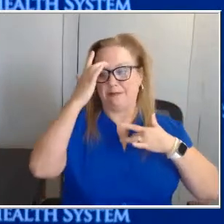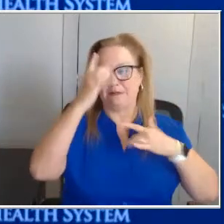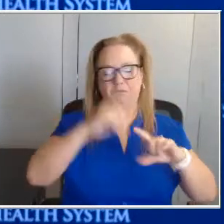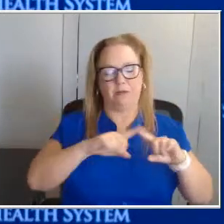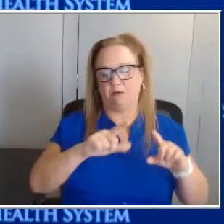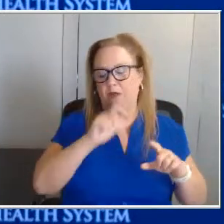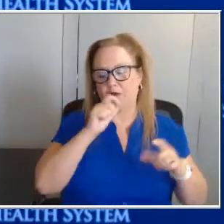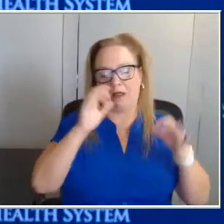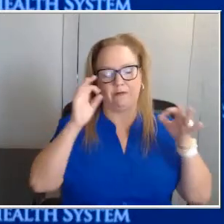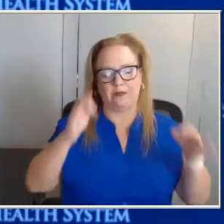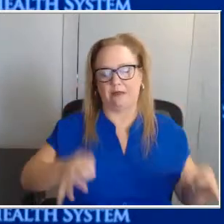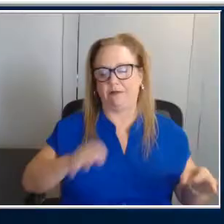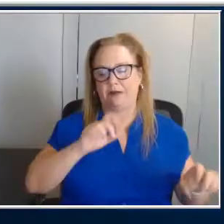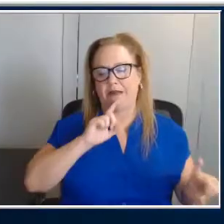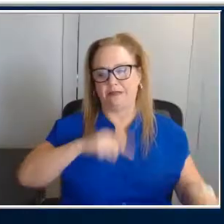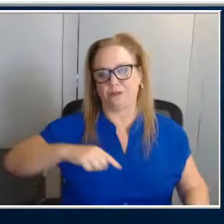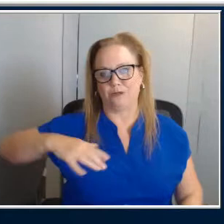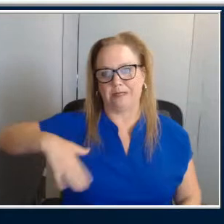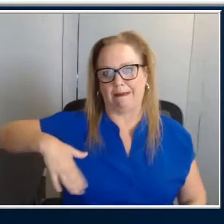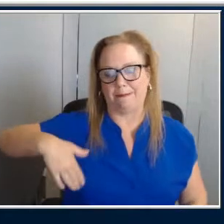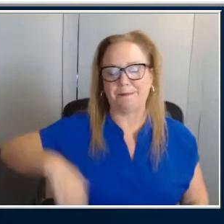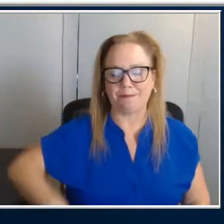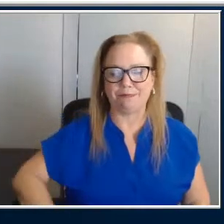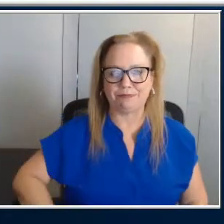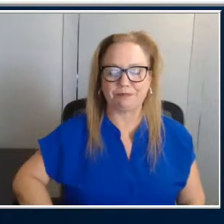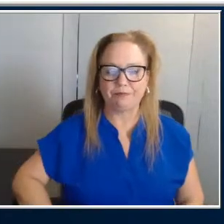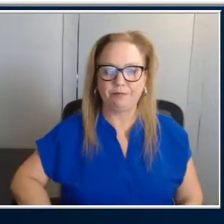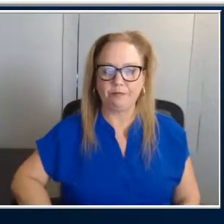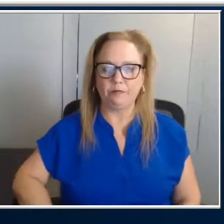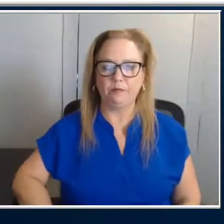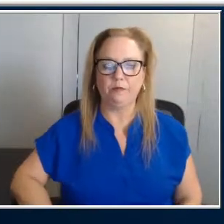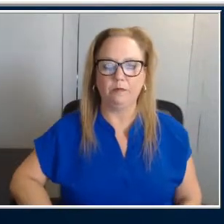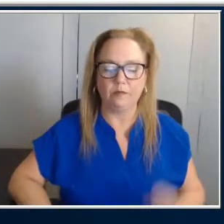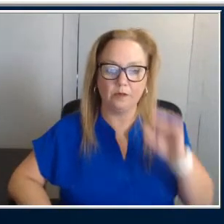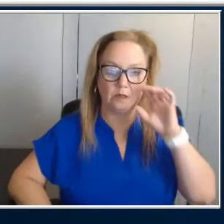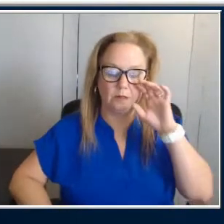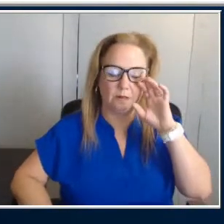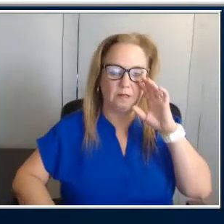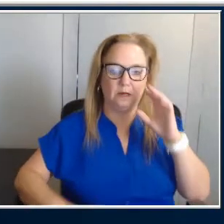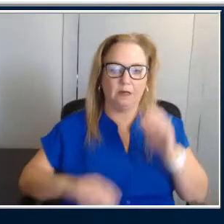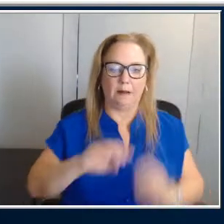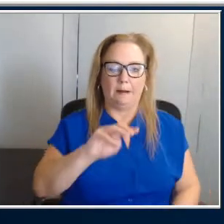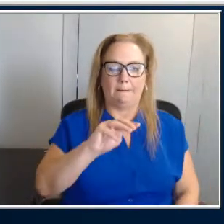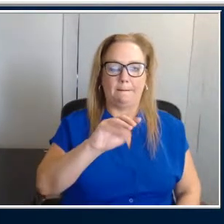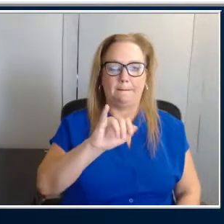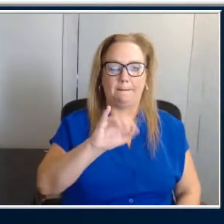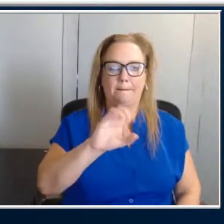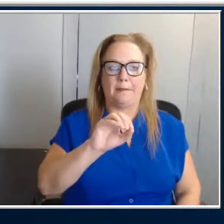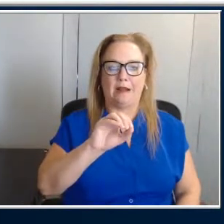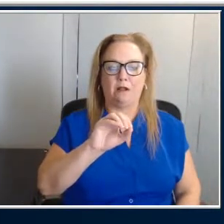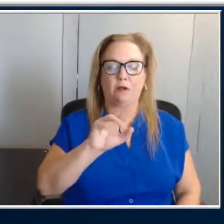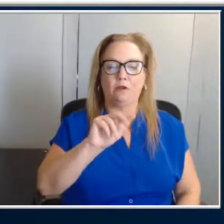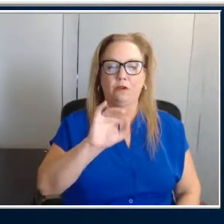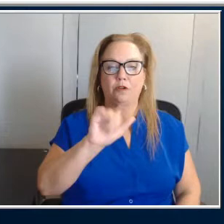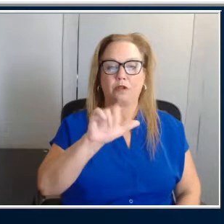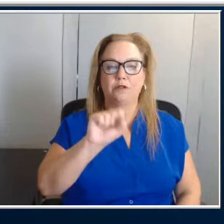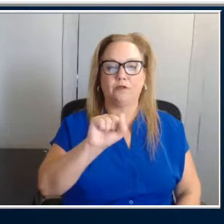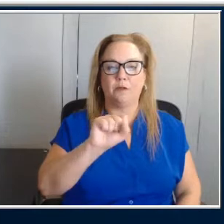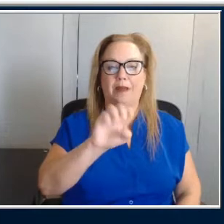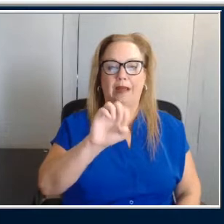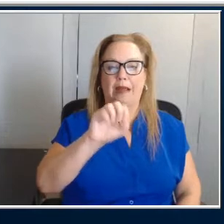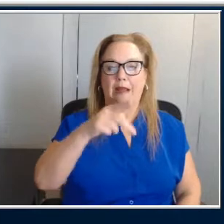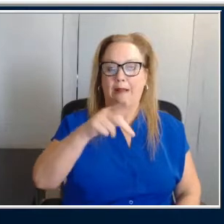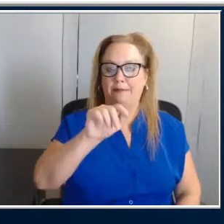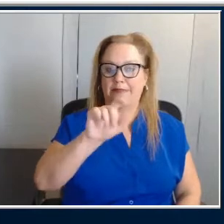definite answers just yet. So, there's like mononucleosis from Epstein-Barr virus or CMV, et cetera. Is it like